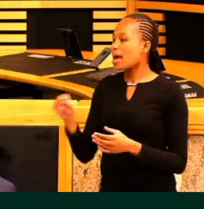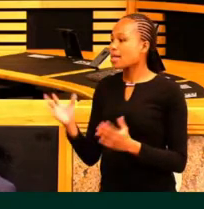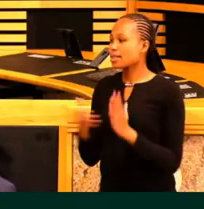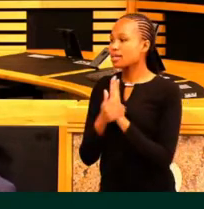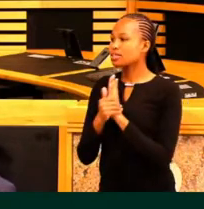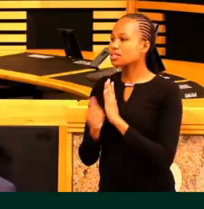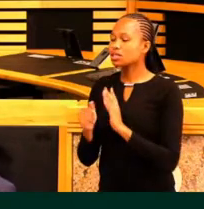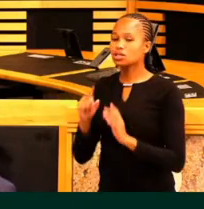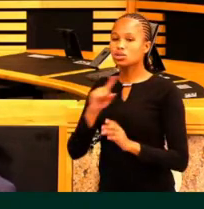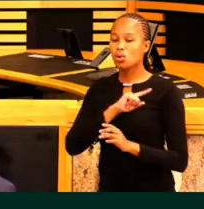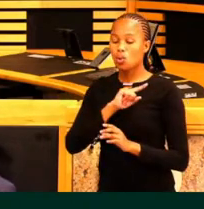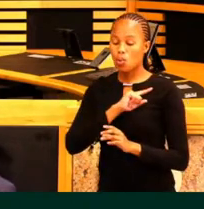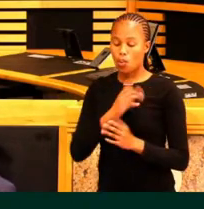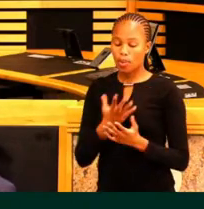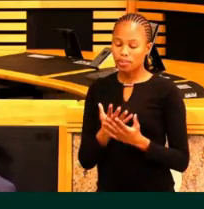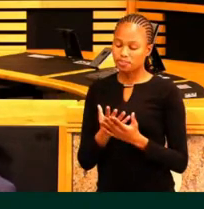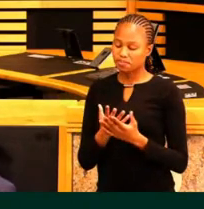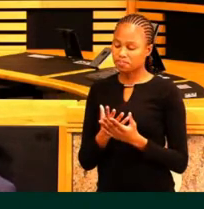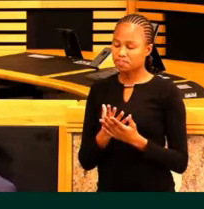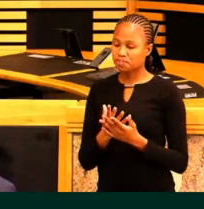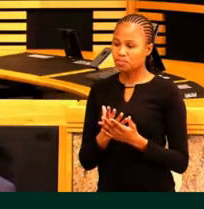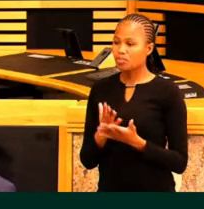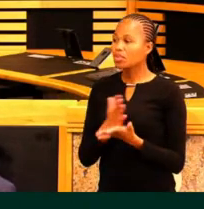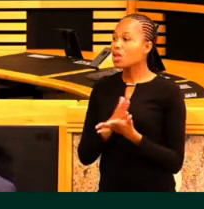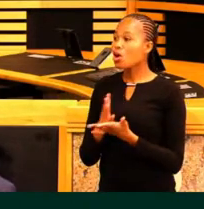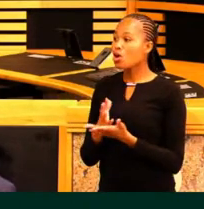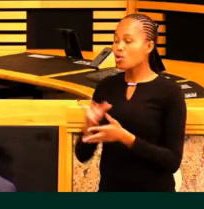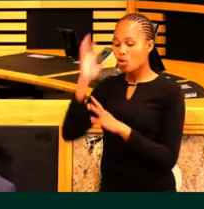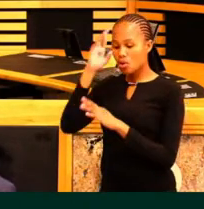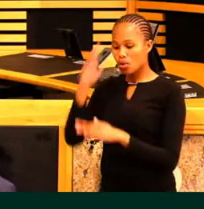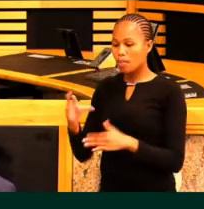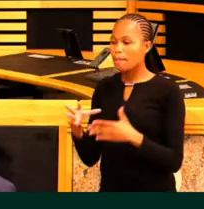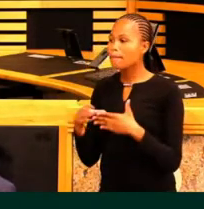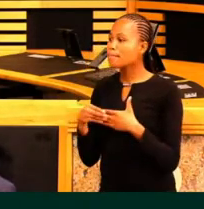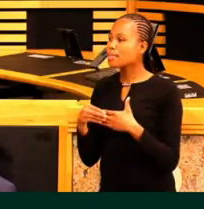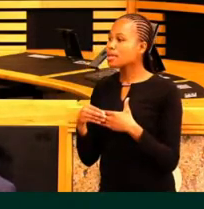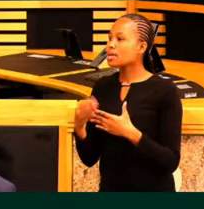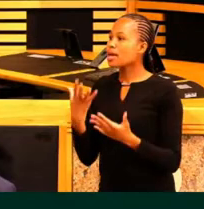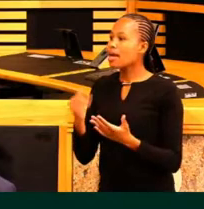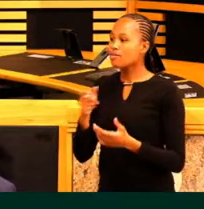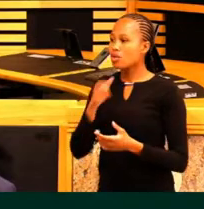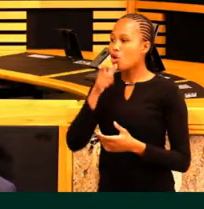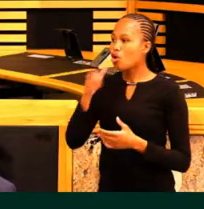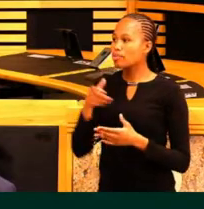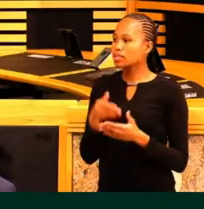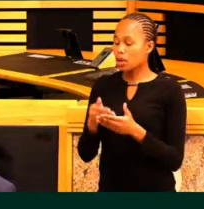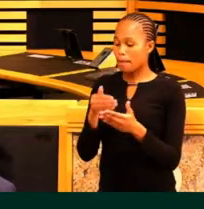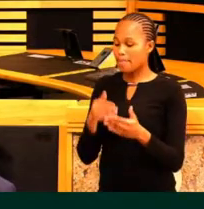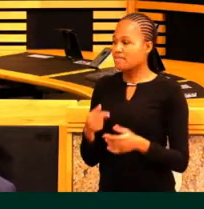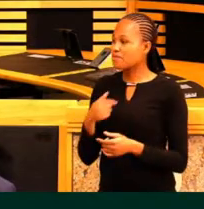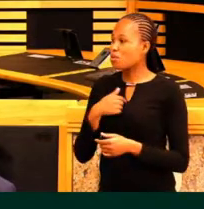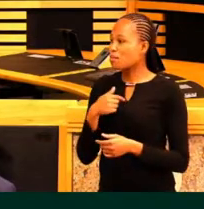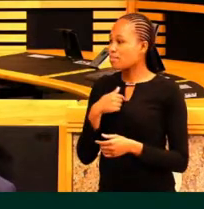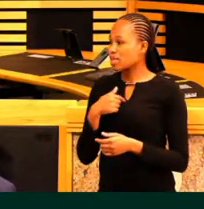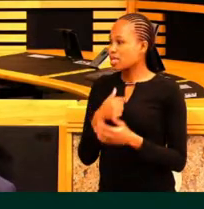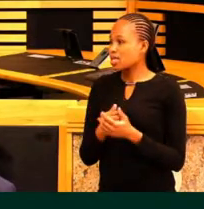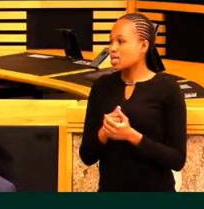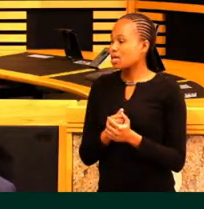because initially as other honorable members that have commented before me that